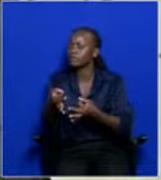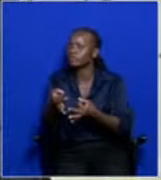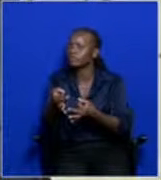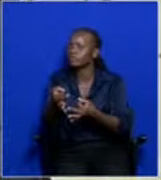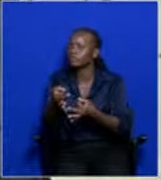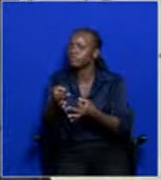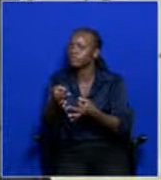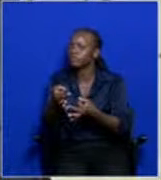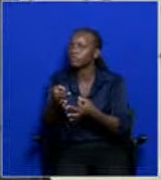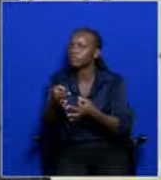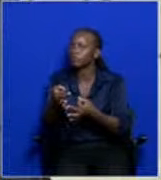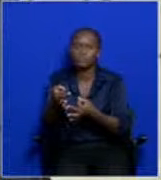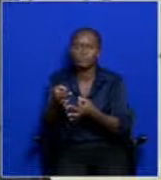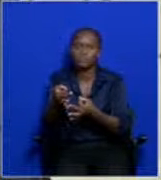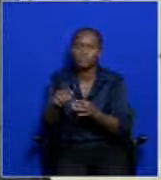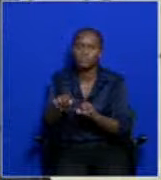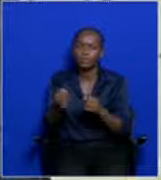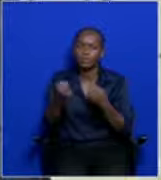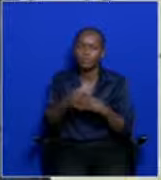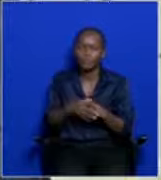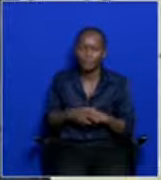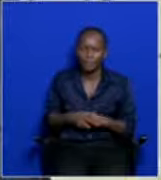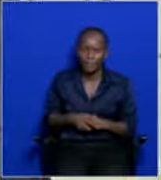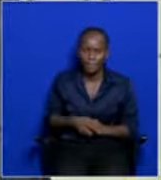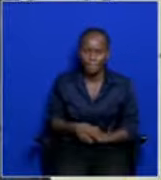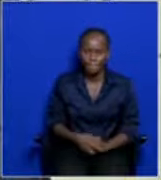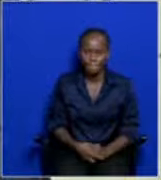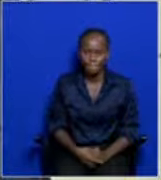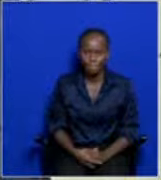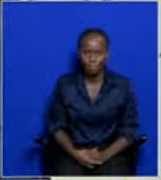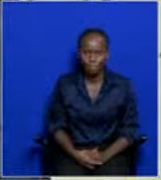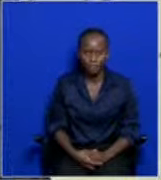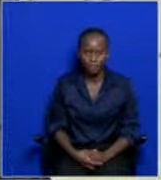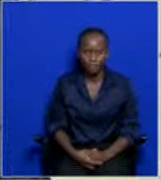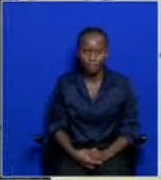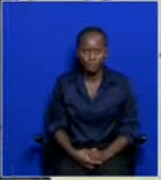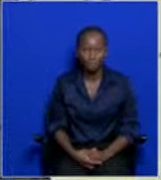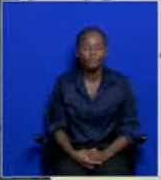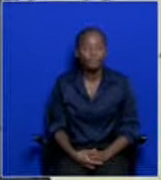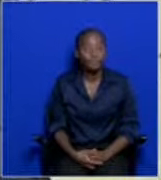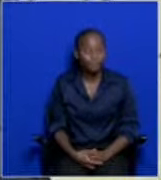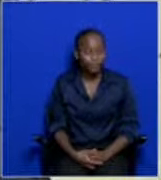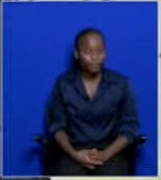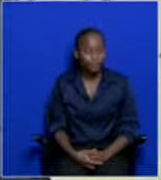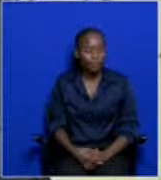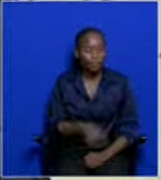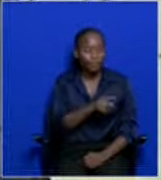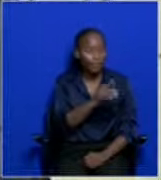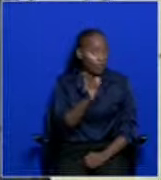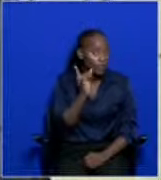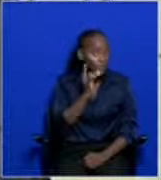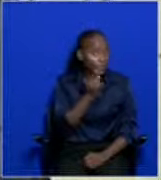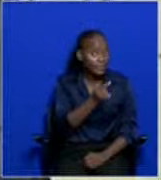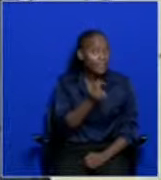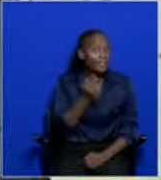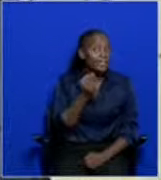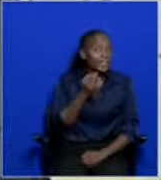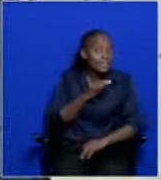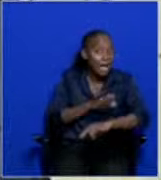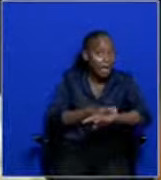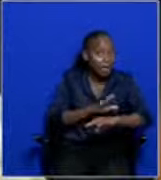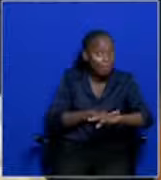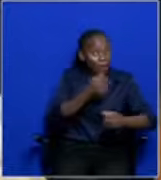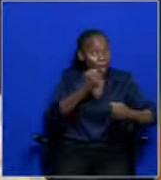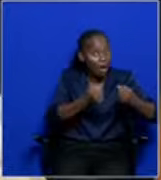So I hear you say that you found the vehicle, you found the stones in his vehicles, but